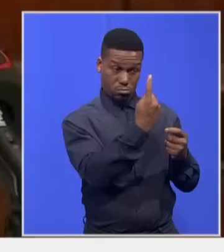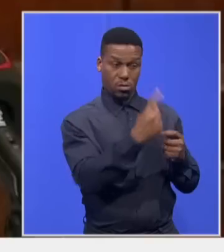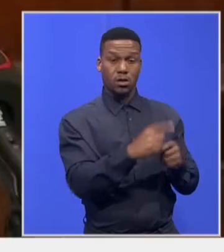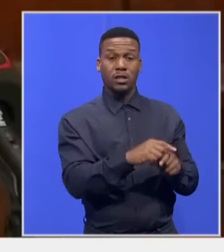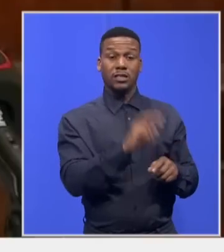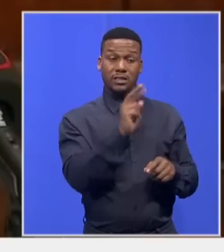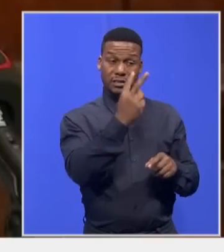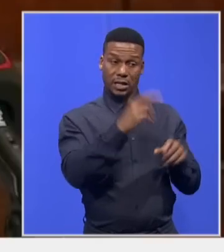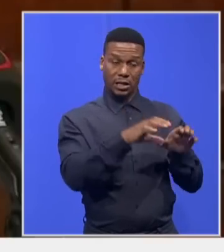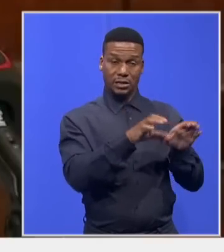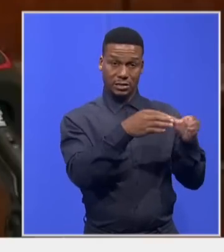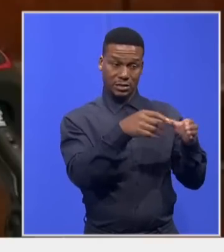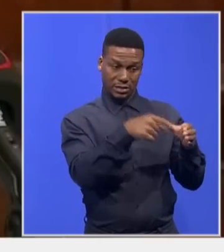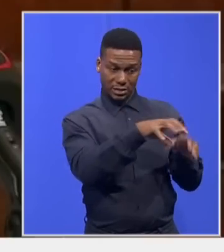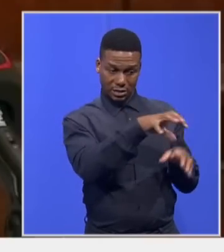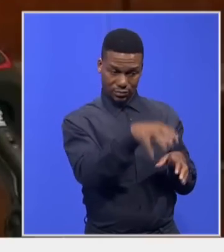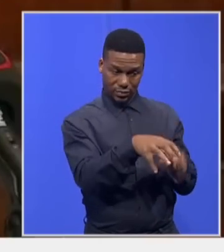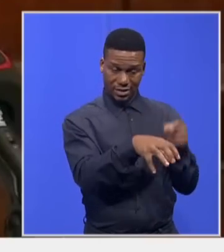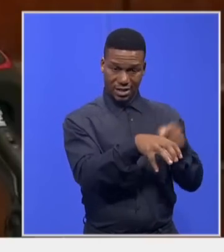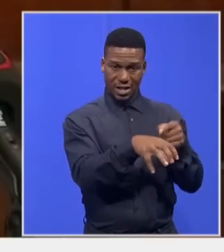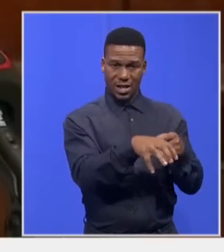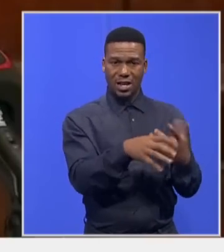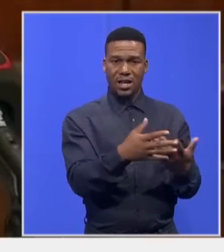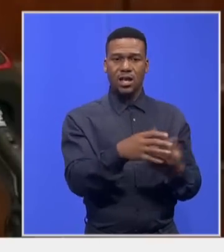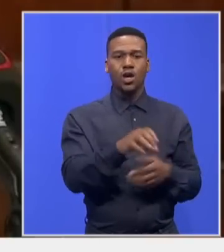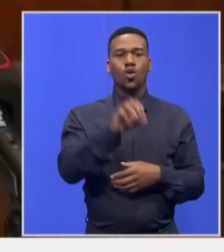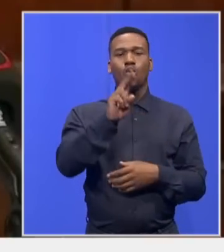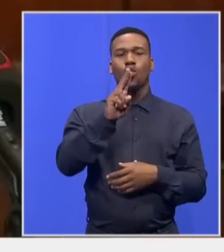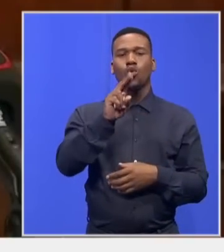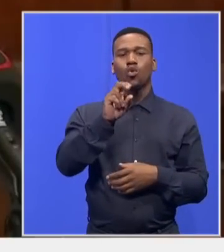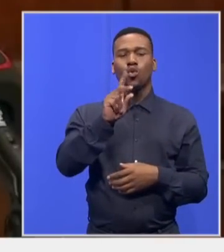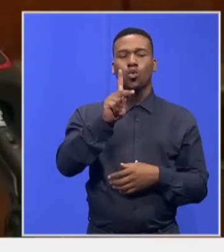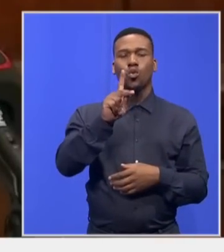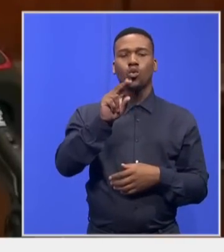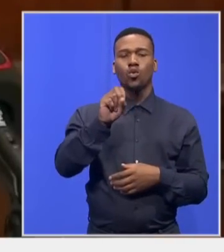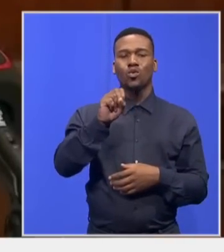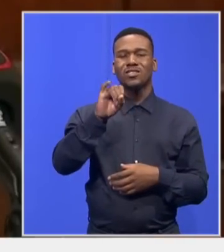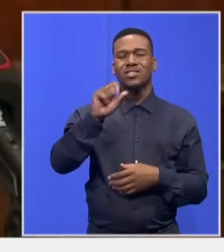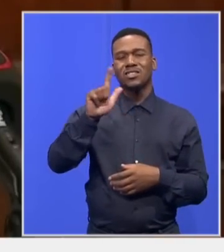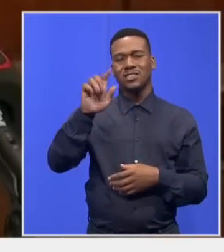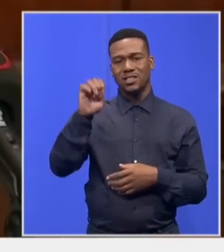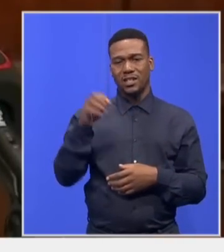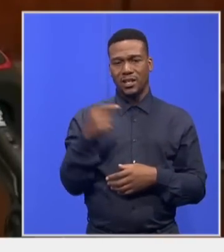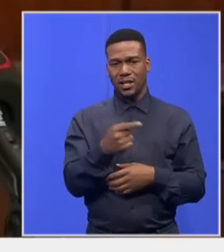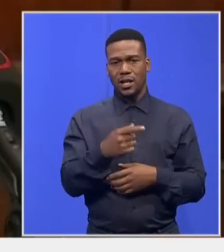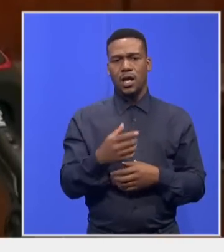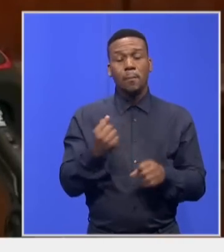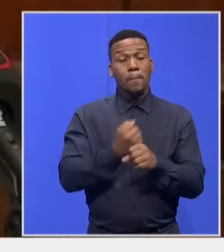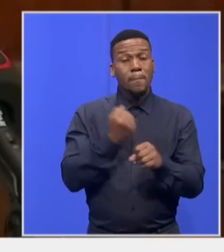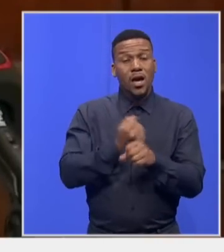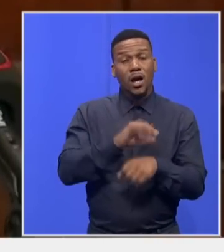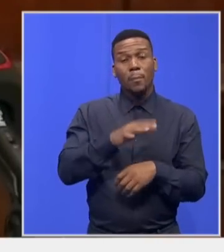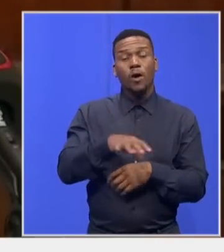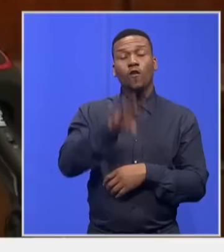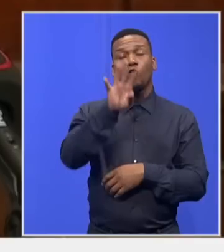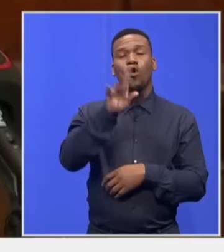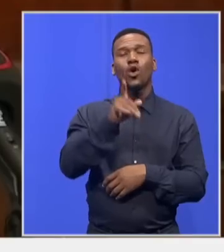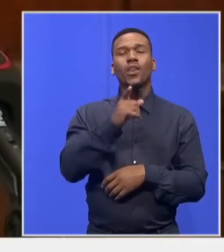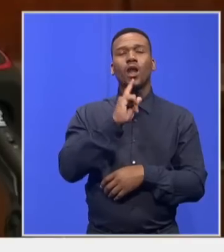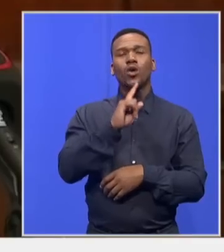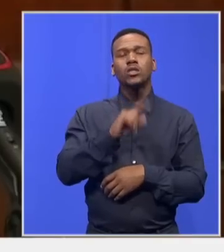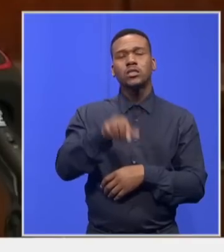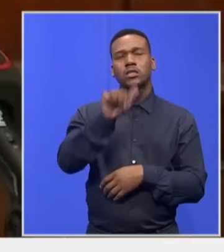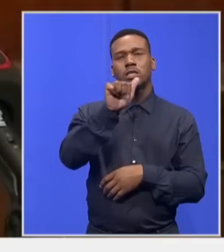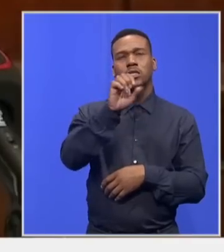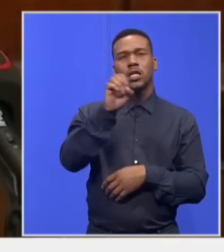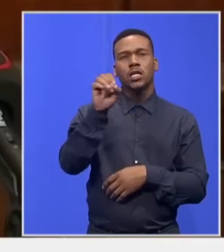installed, or if you like, at completion, is supposed to give us 4,600 megawatts. So we know that the first units